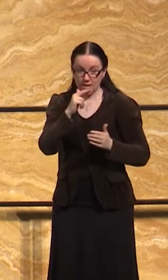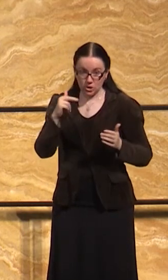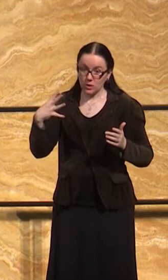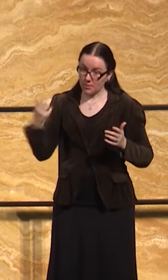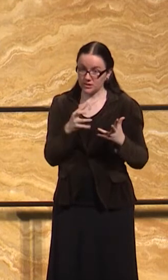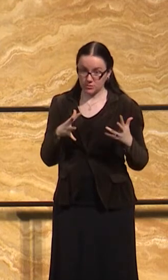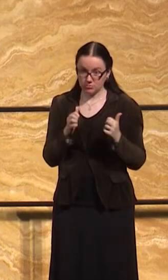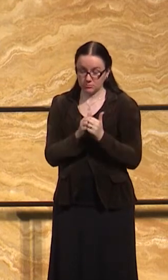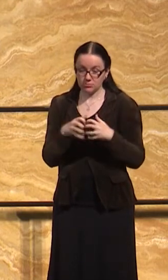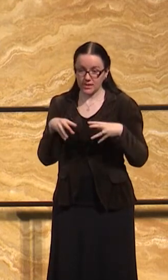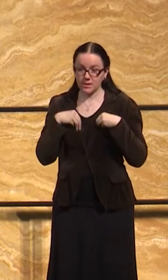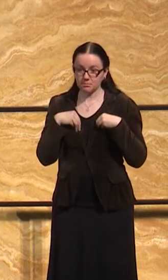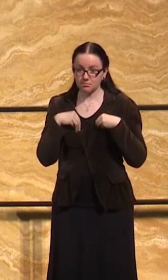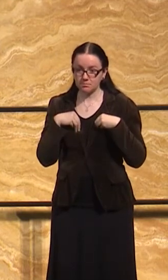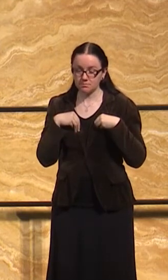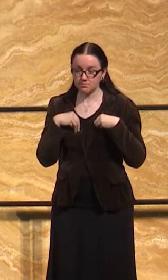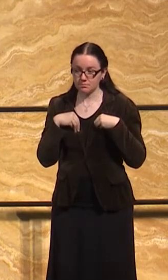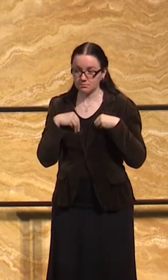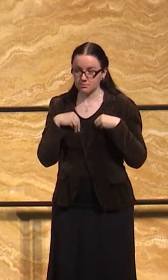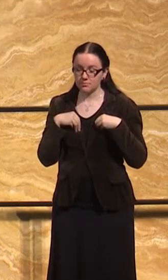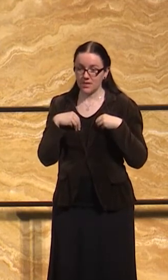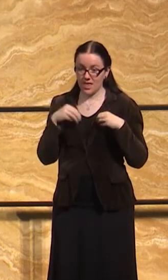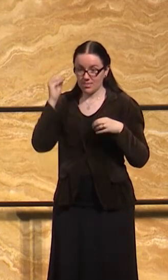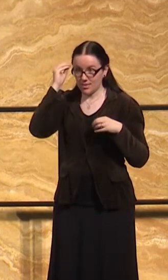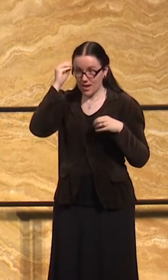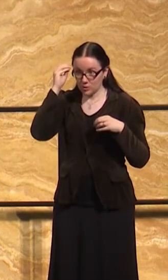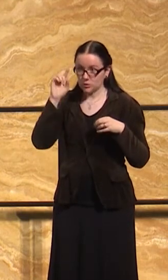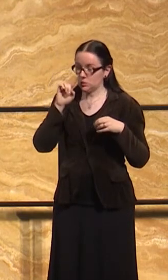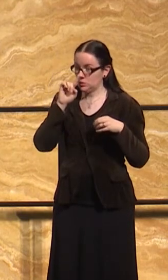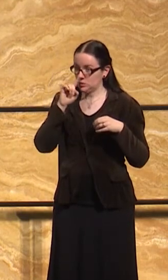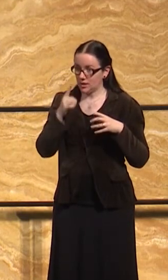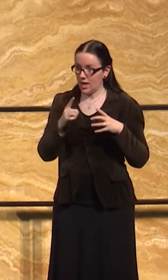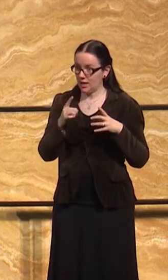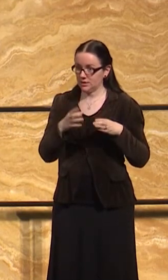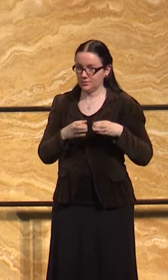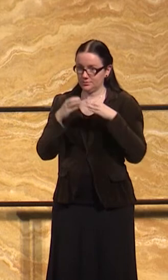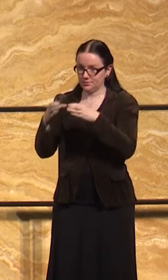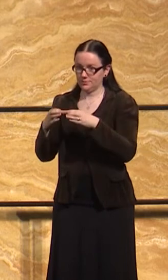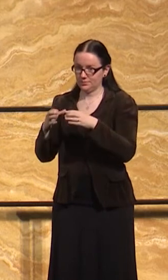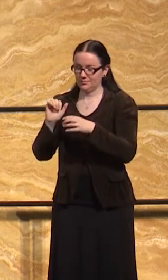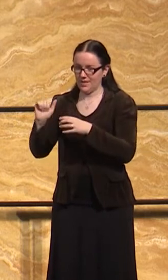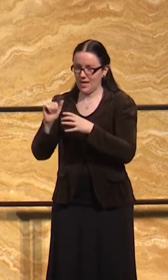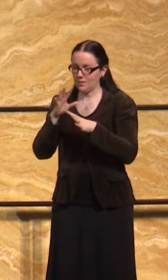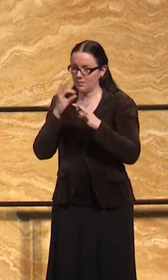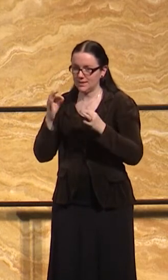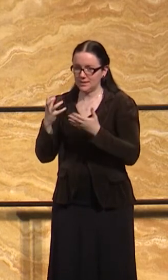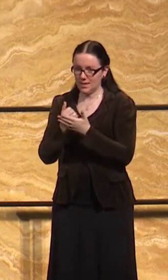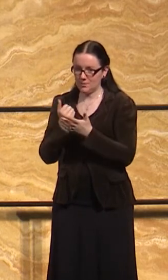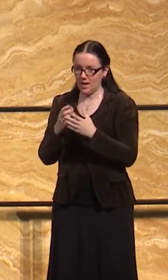to it. The Security Council would not have deployed, authorized a force to